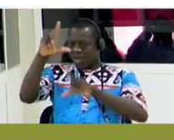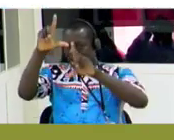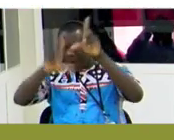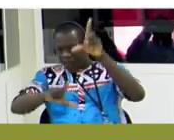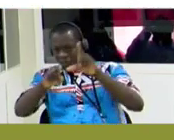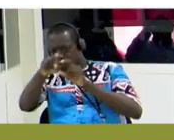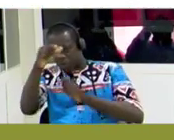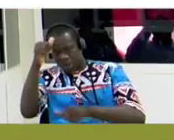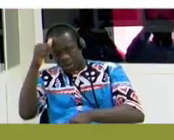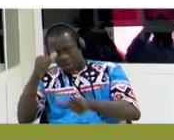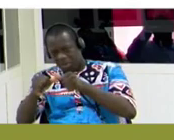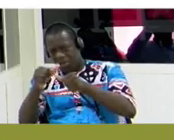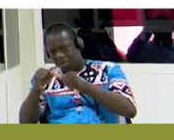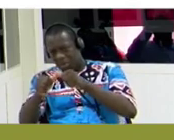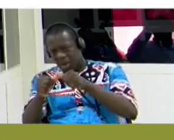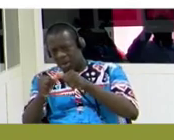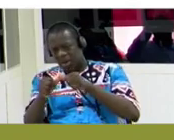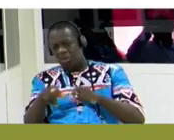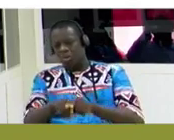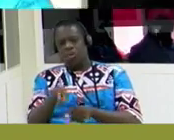can't remember.